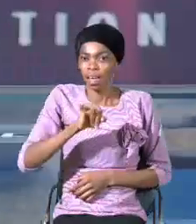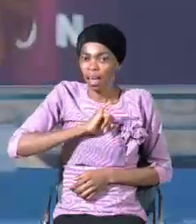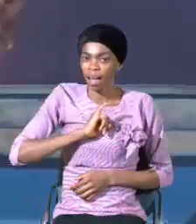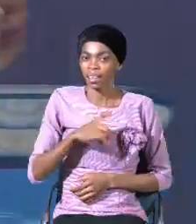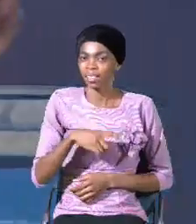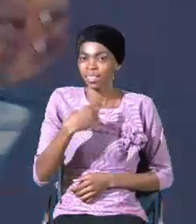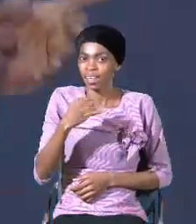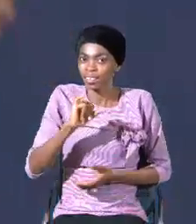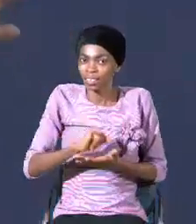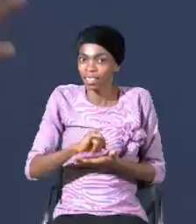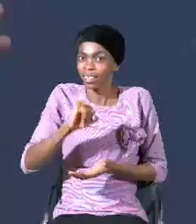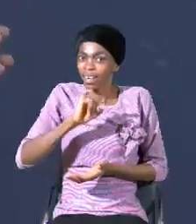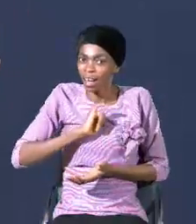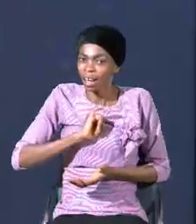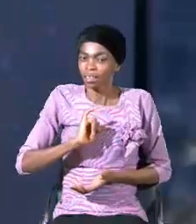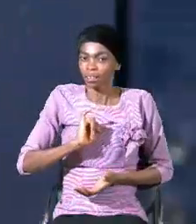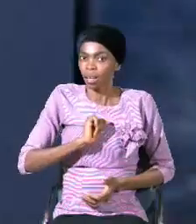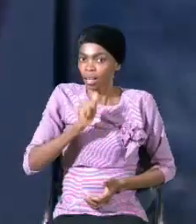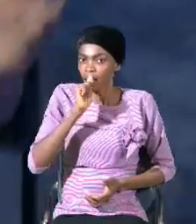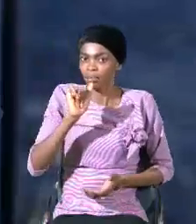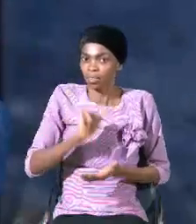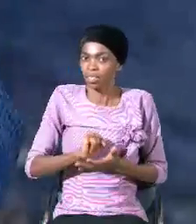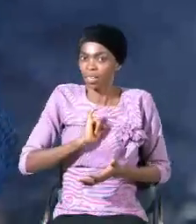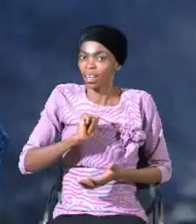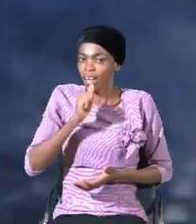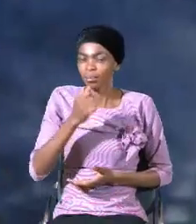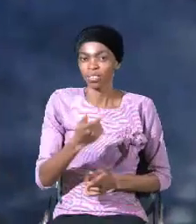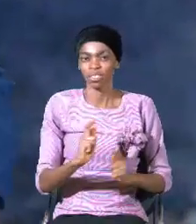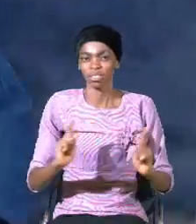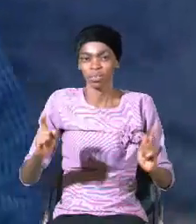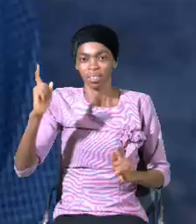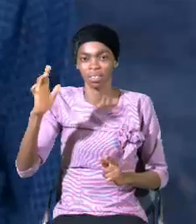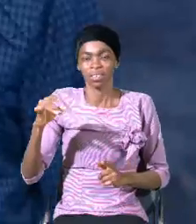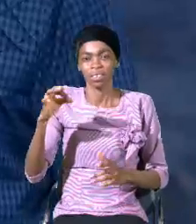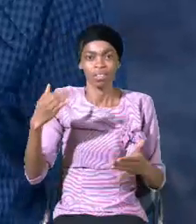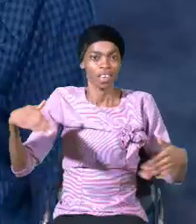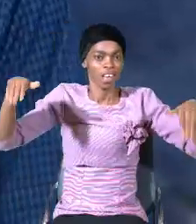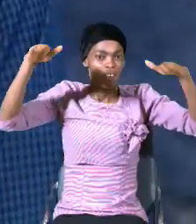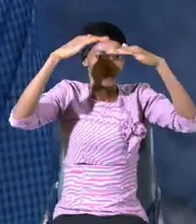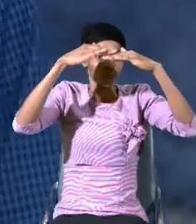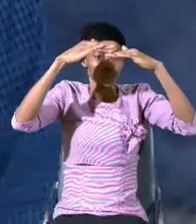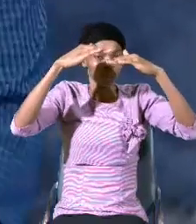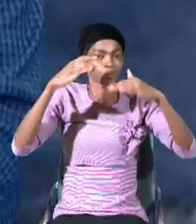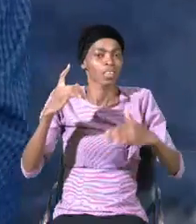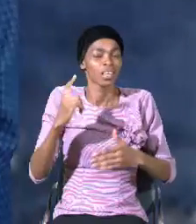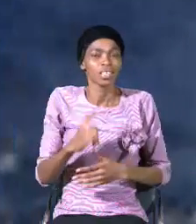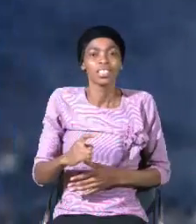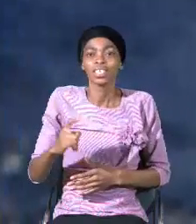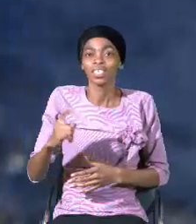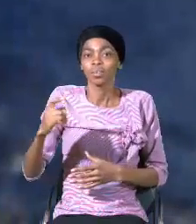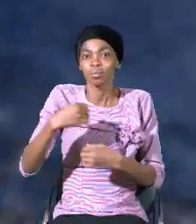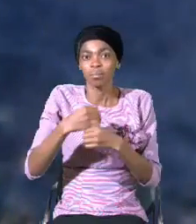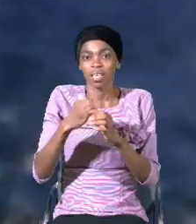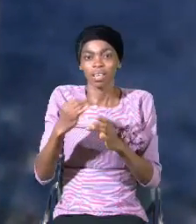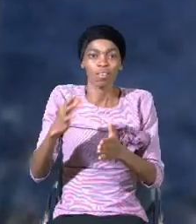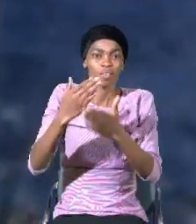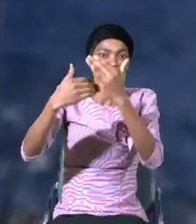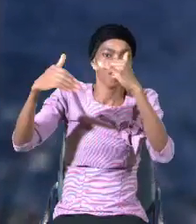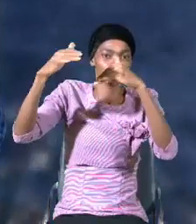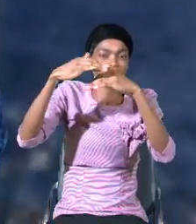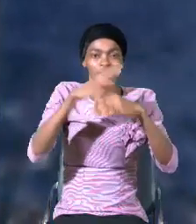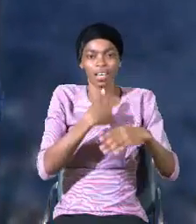the I am that I am, the great God of heaven, the maker of heaven and earth, and the one that takes